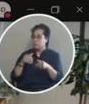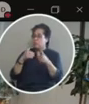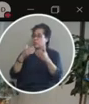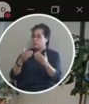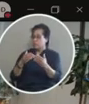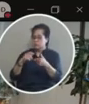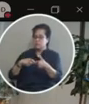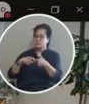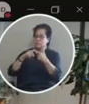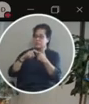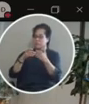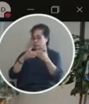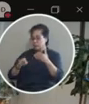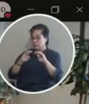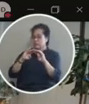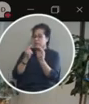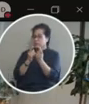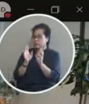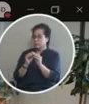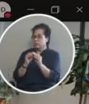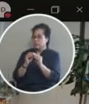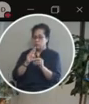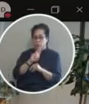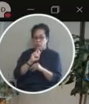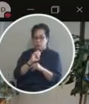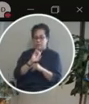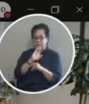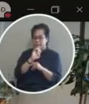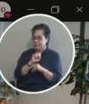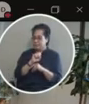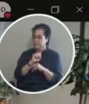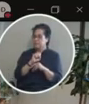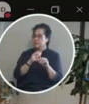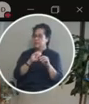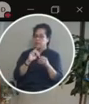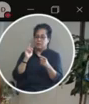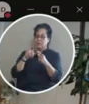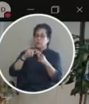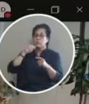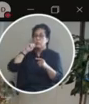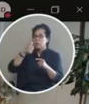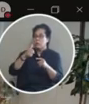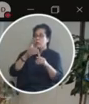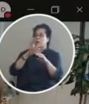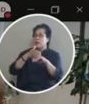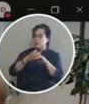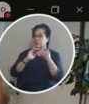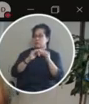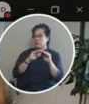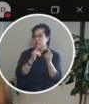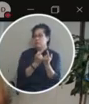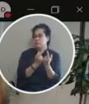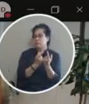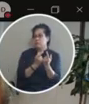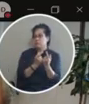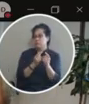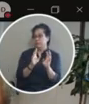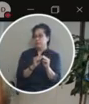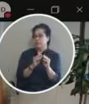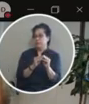to suspend the rest of the council meeting or recess the rest of the council meeting until tomorrow after the city council meeting.